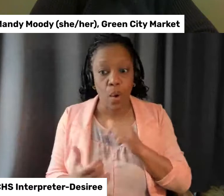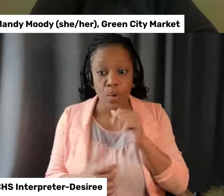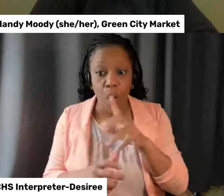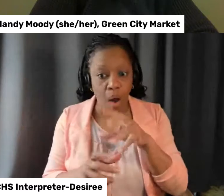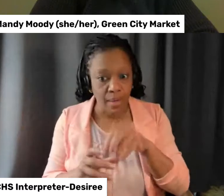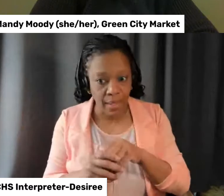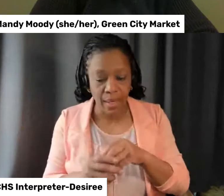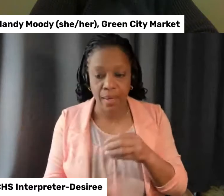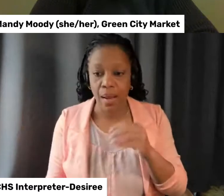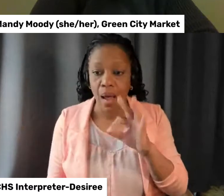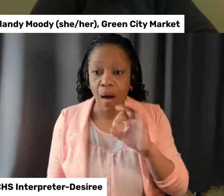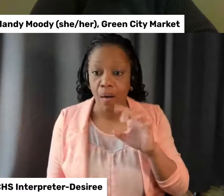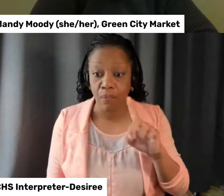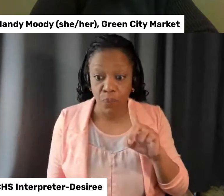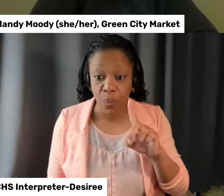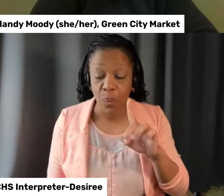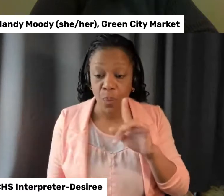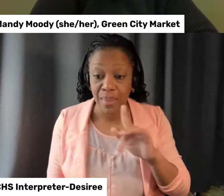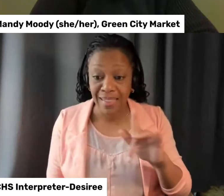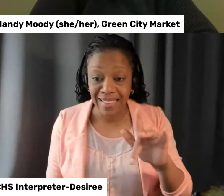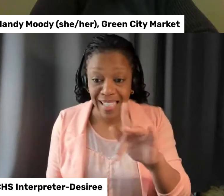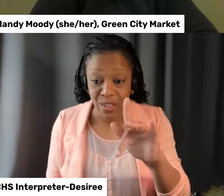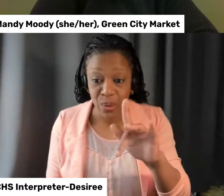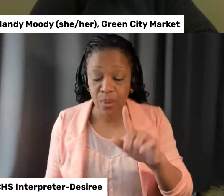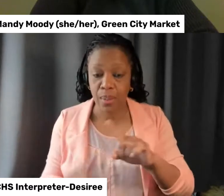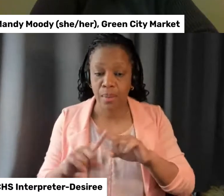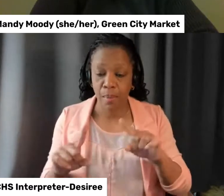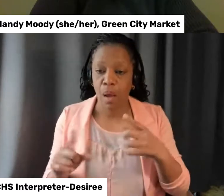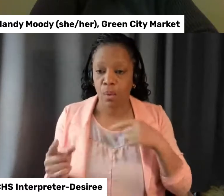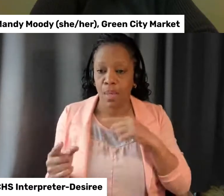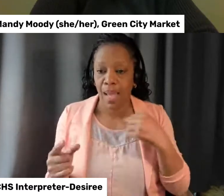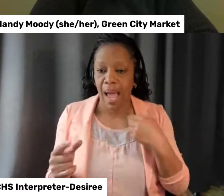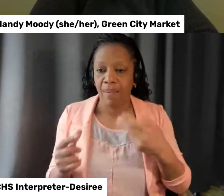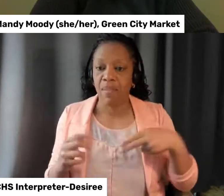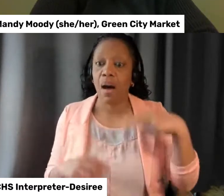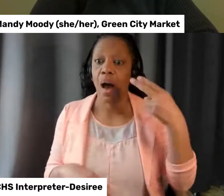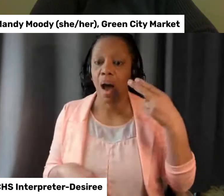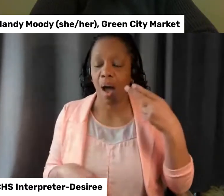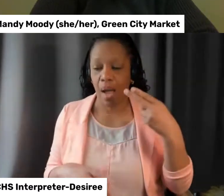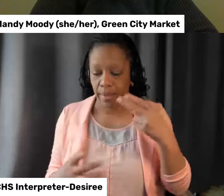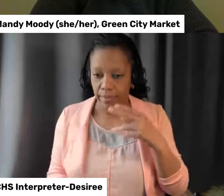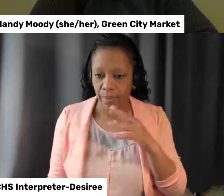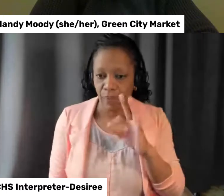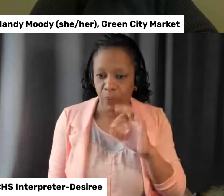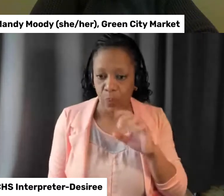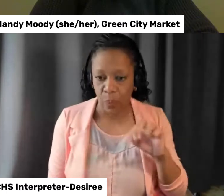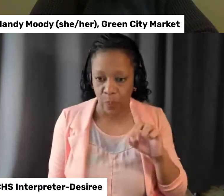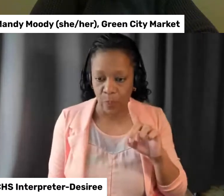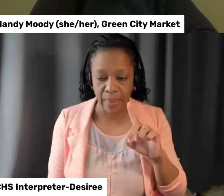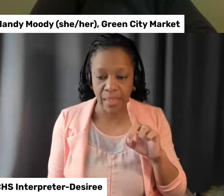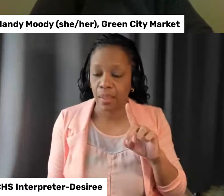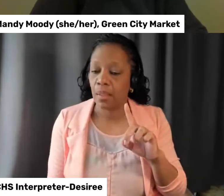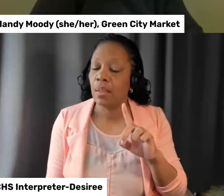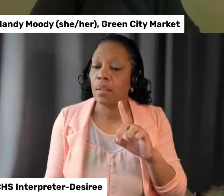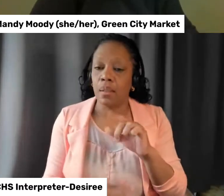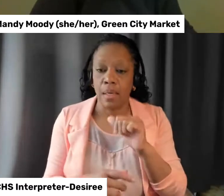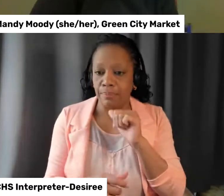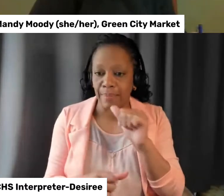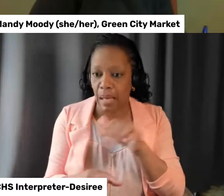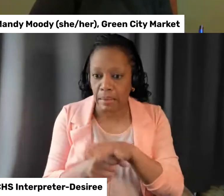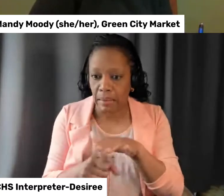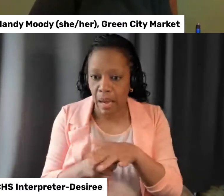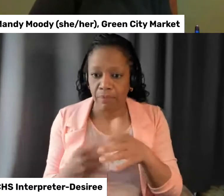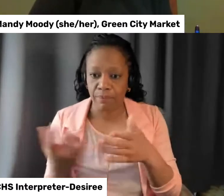have a high food insecurity rate in the community of about 35%. So from the